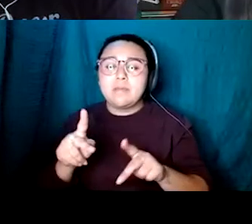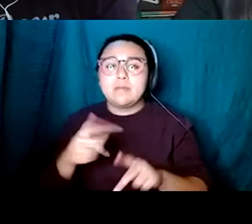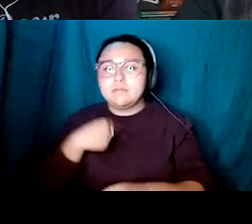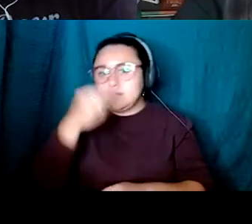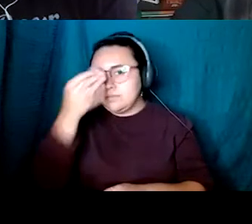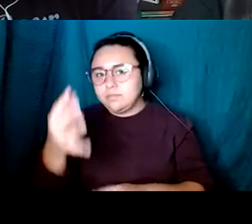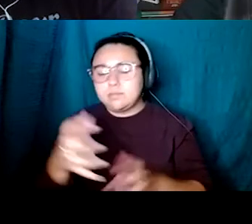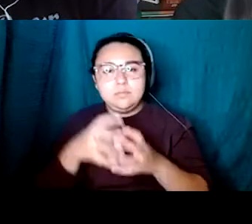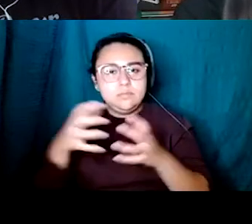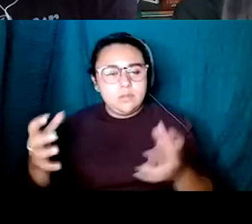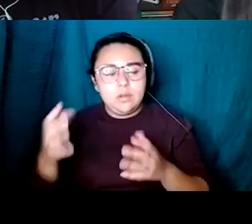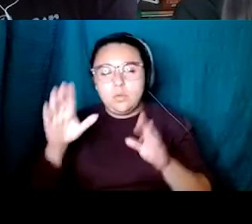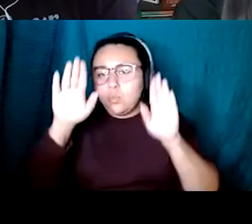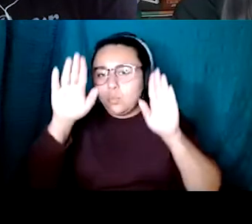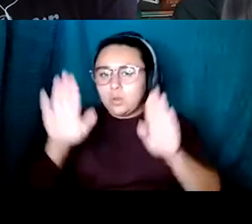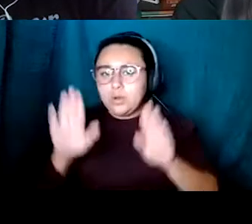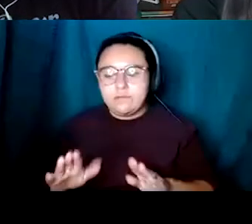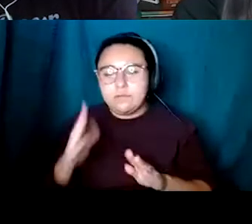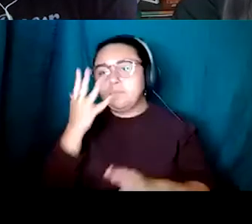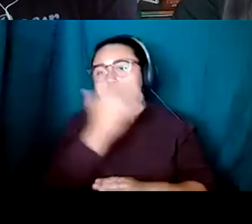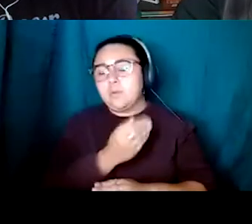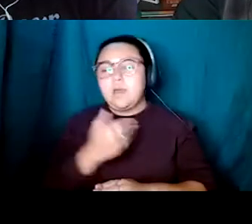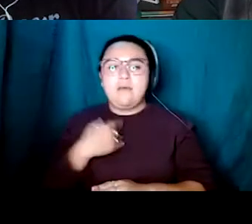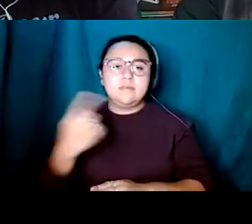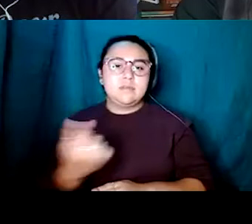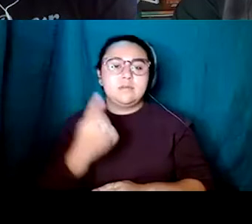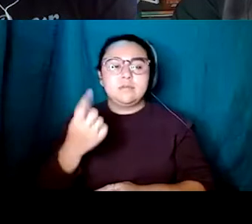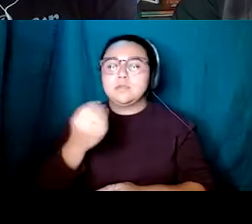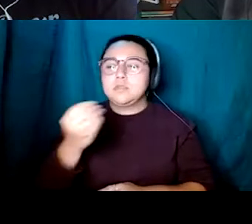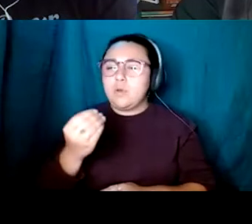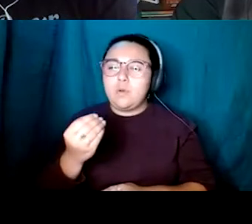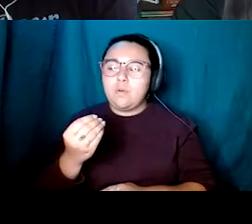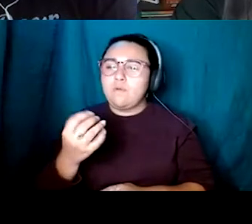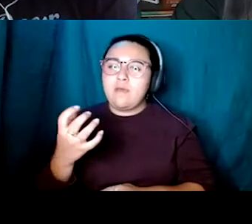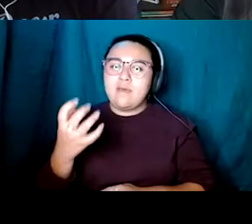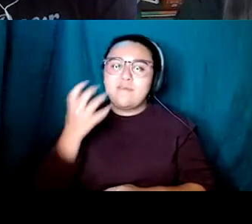is wonderful and beautiful to have something so fat affirming.